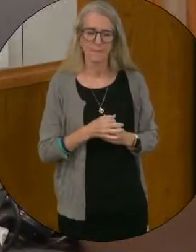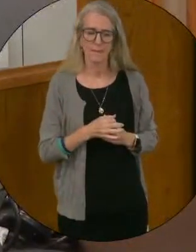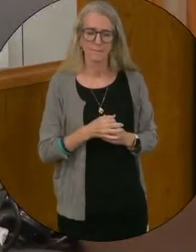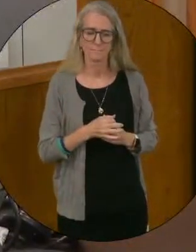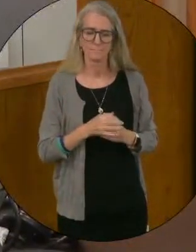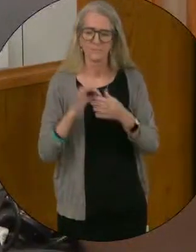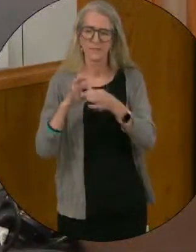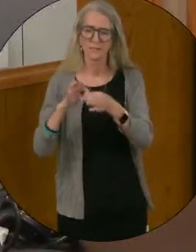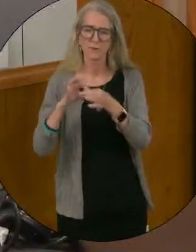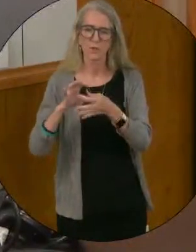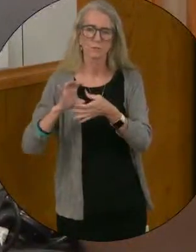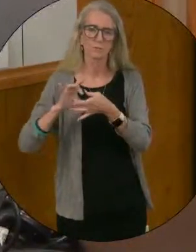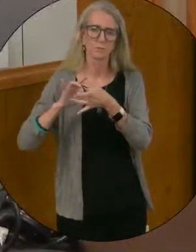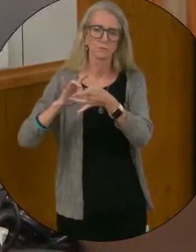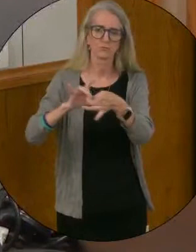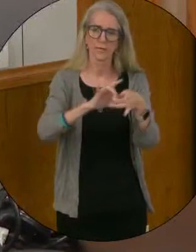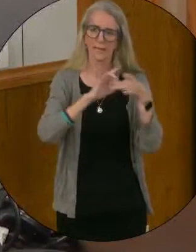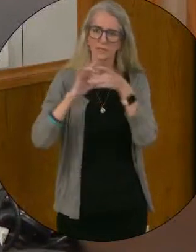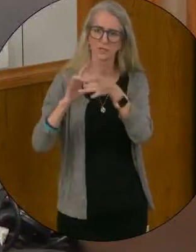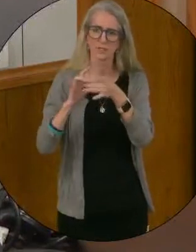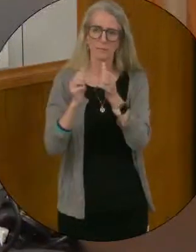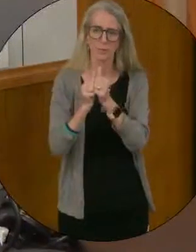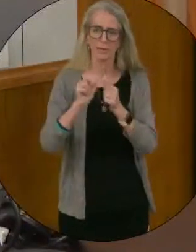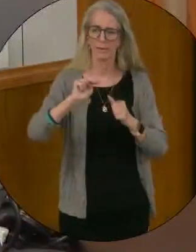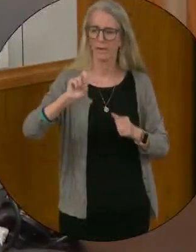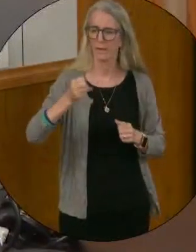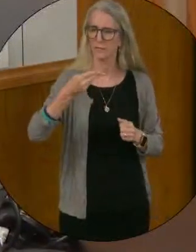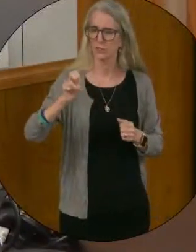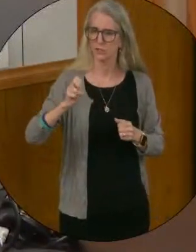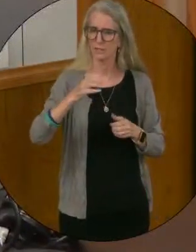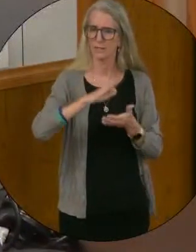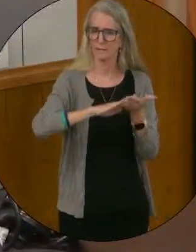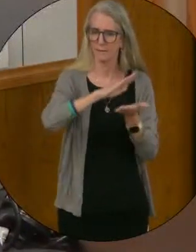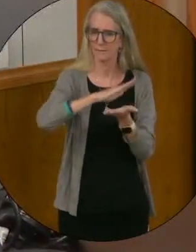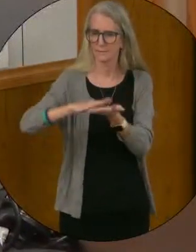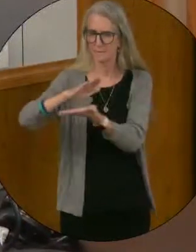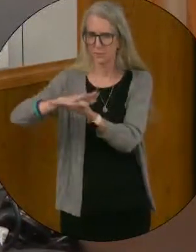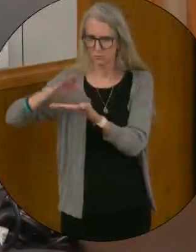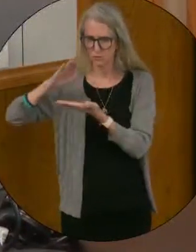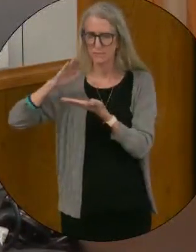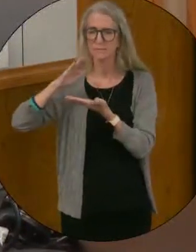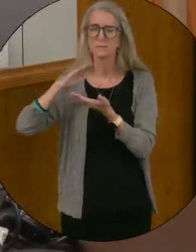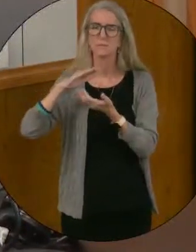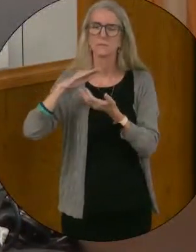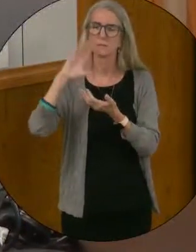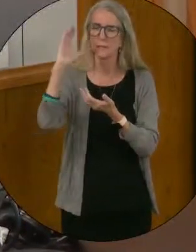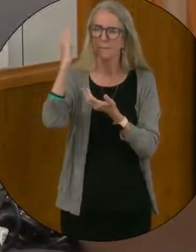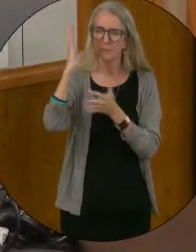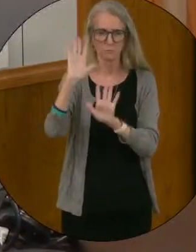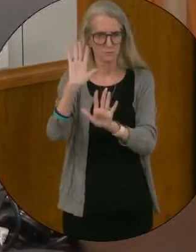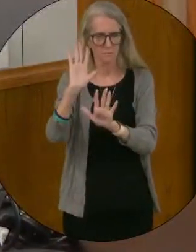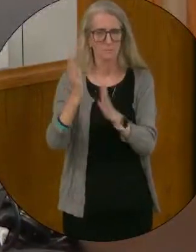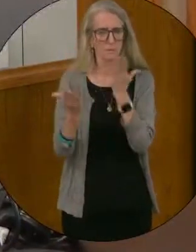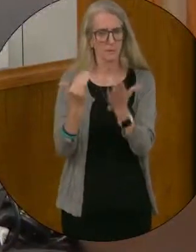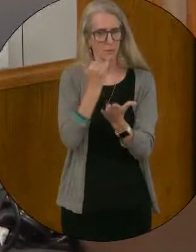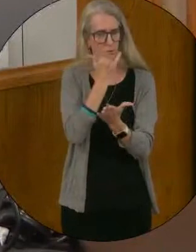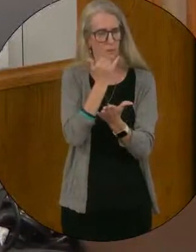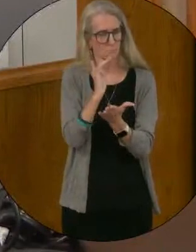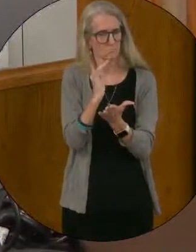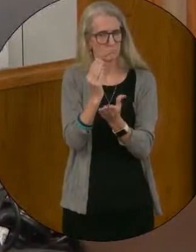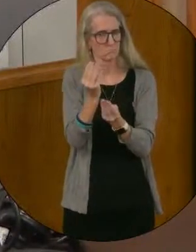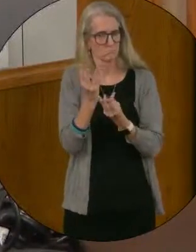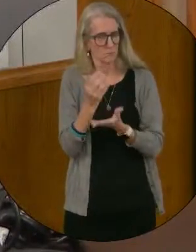as far as the relationship with the NSHE institutions, it appears, and I might be incorrect, so help